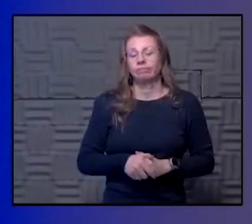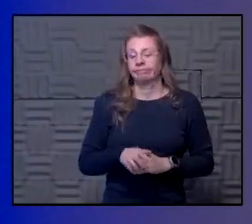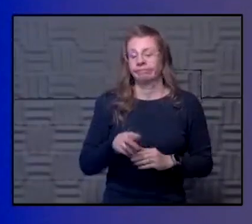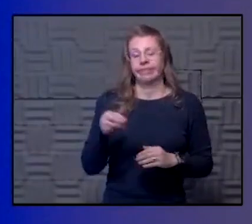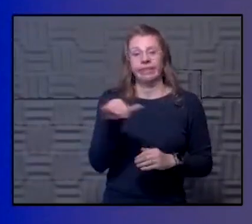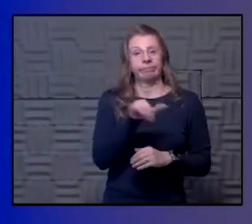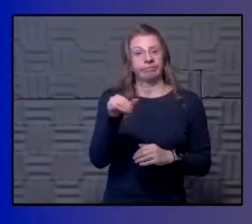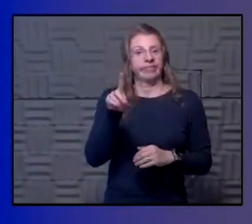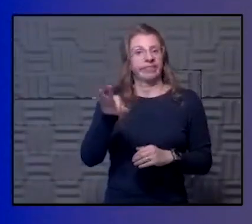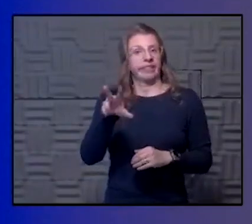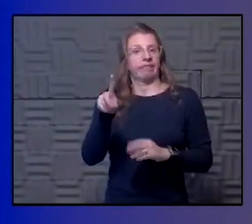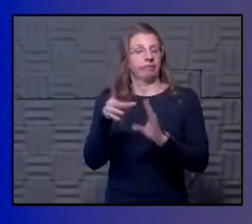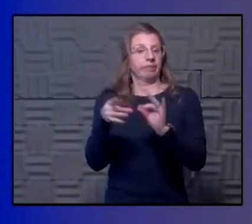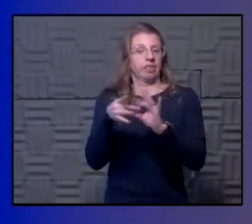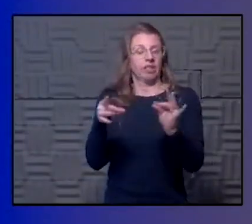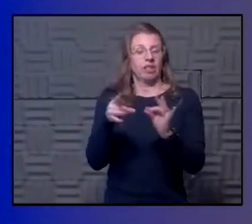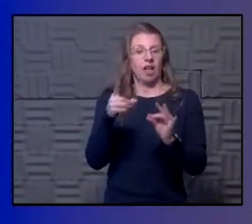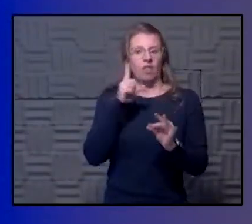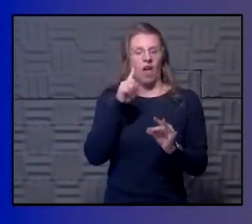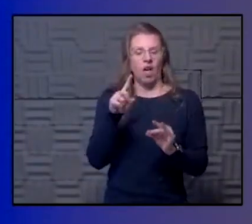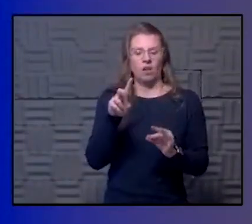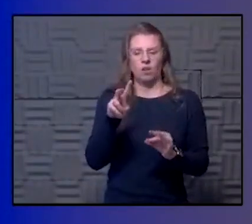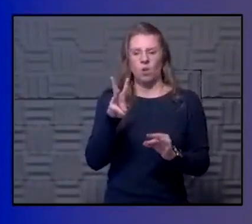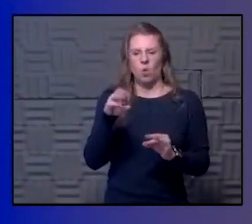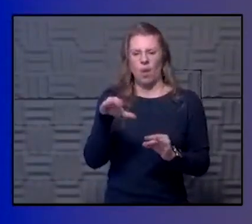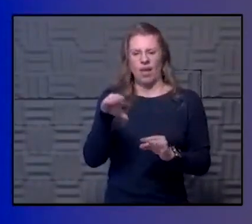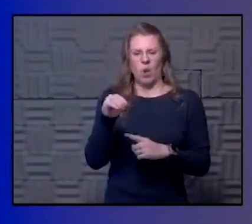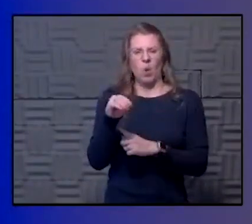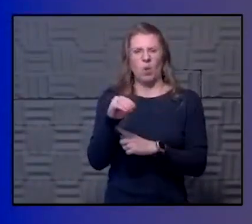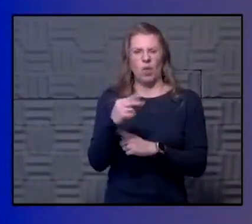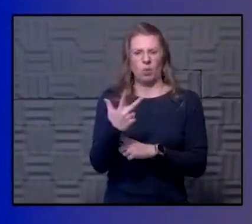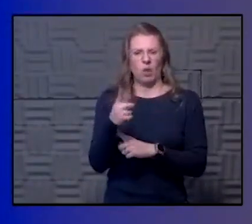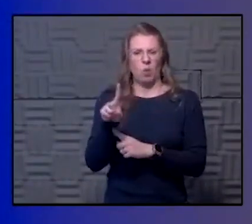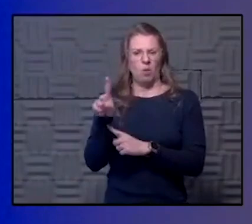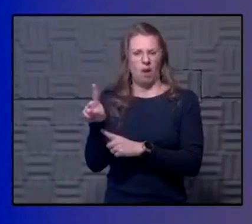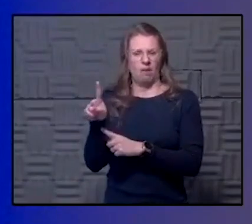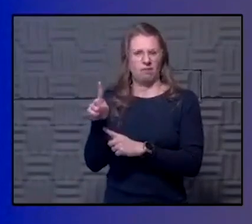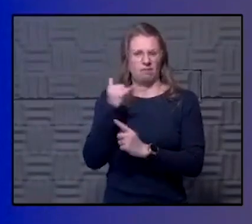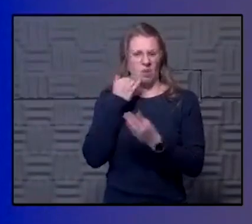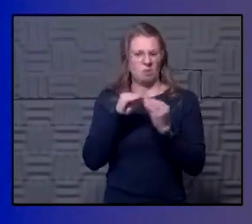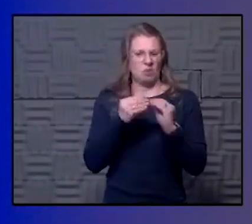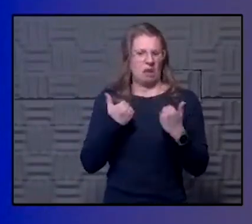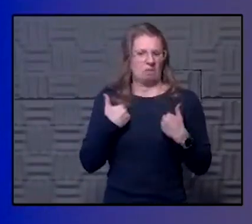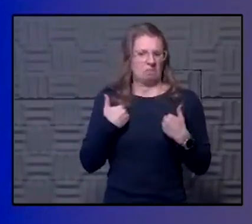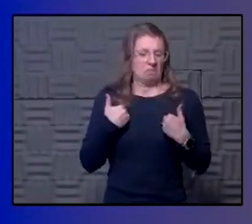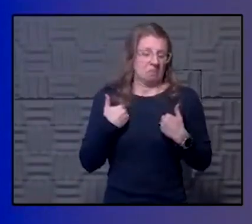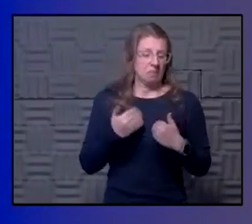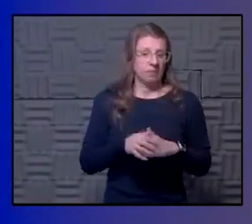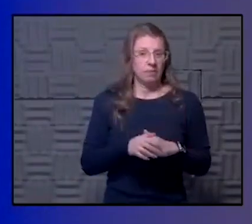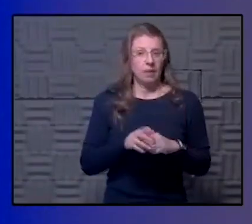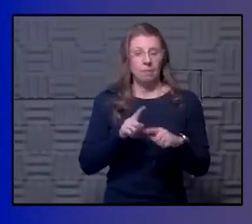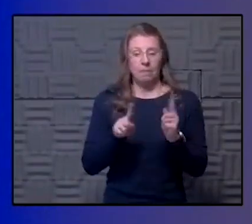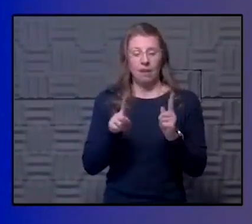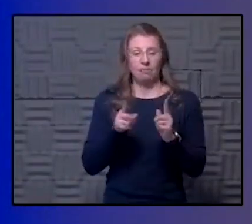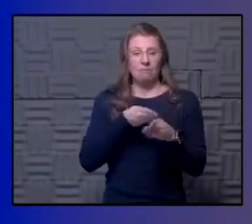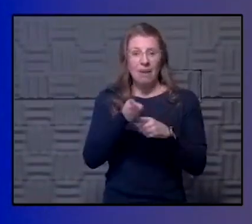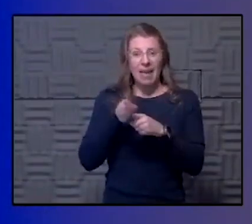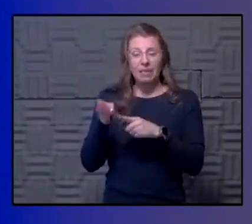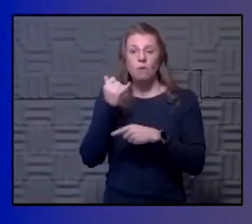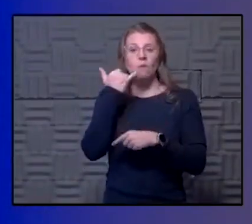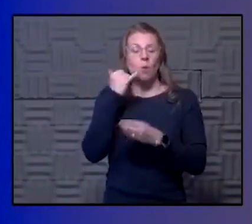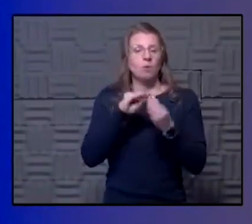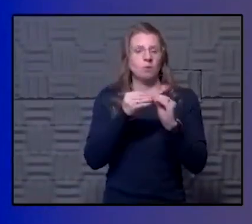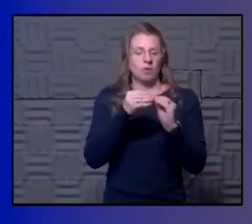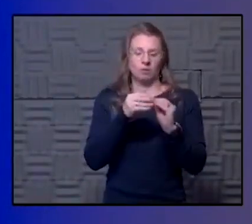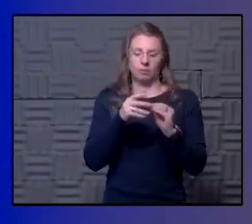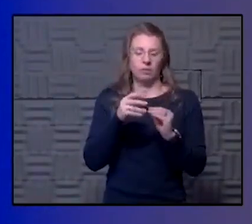David said, the health department, I thought Wyandotte had just an easy 311 number even you could call, but any of those main phone numbers, there are people there who want to help you